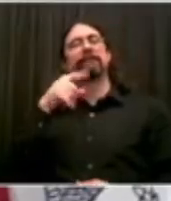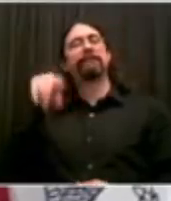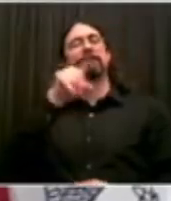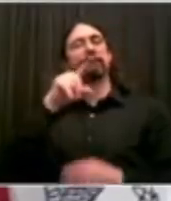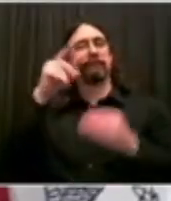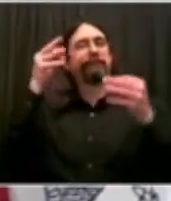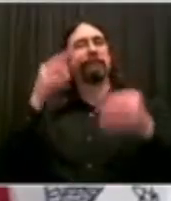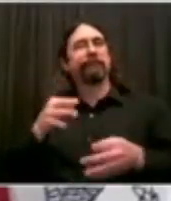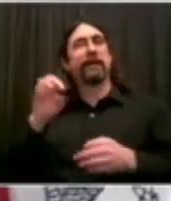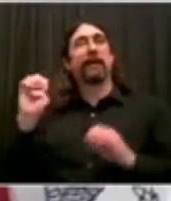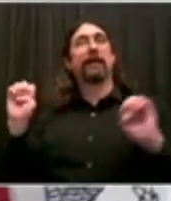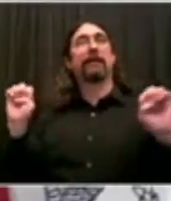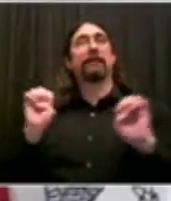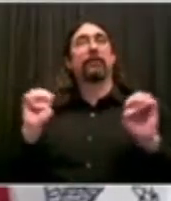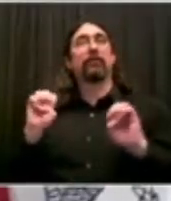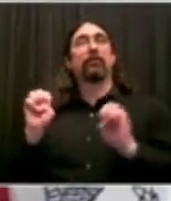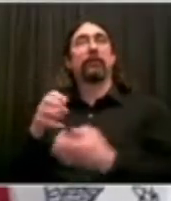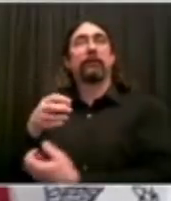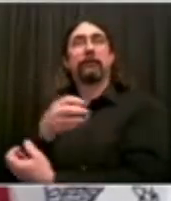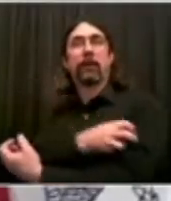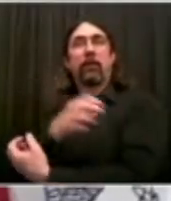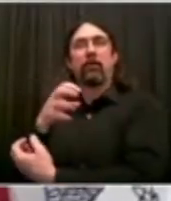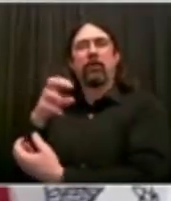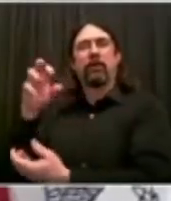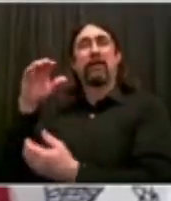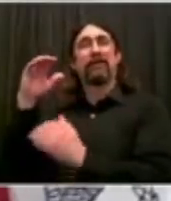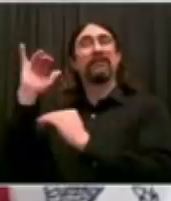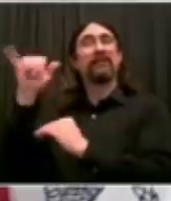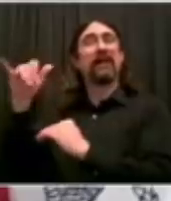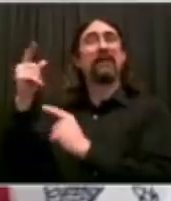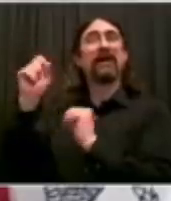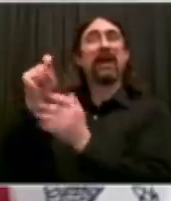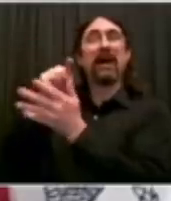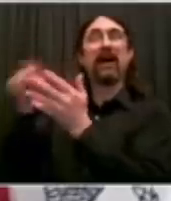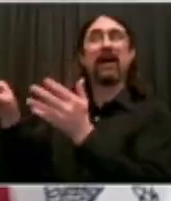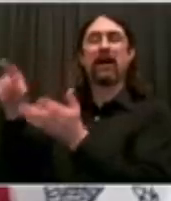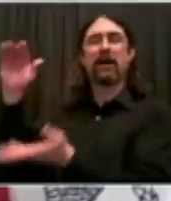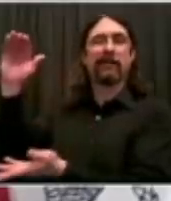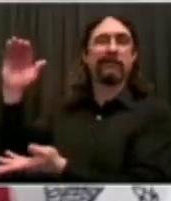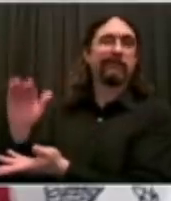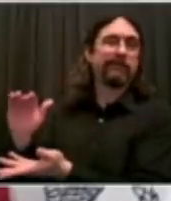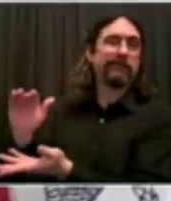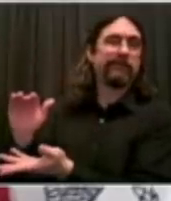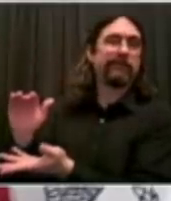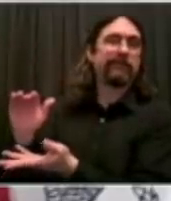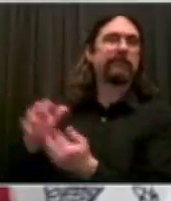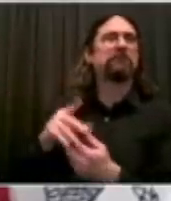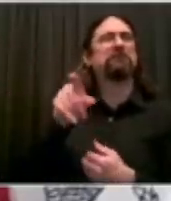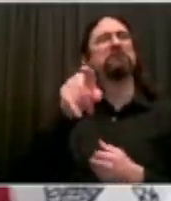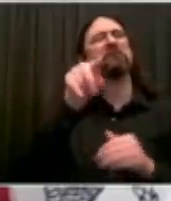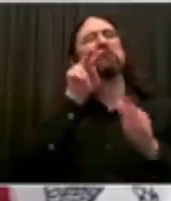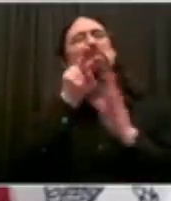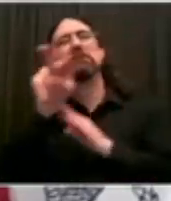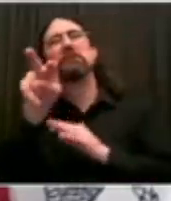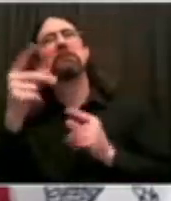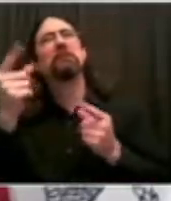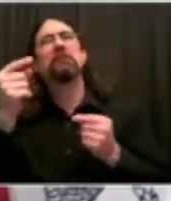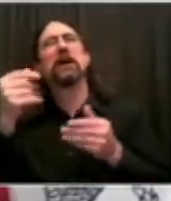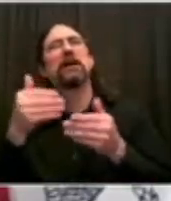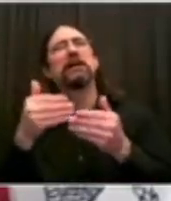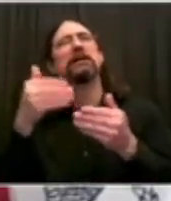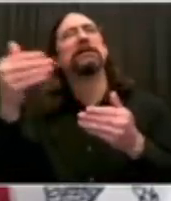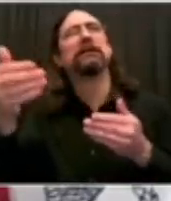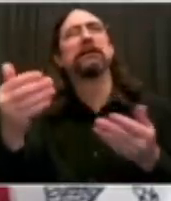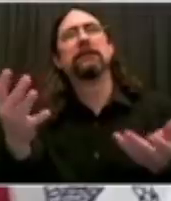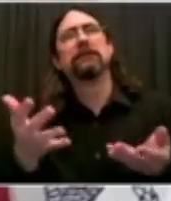the legislature took. It is definitely a step in the right direction, but I think we should go to full restoration of local control. We've got more work to do